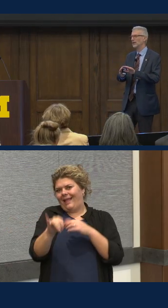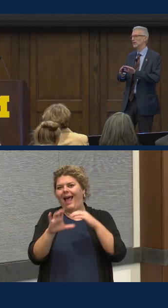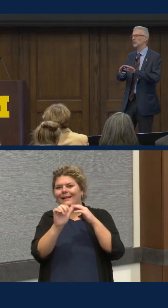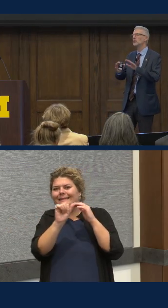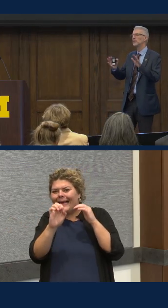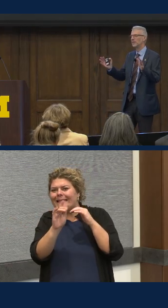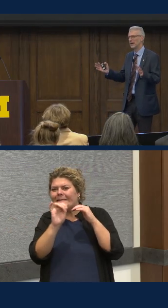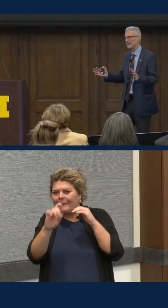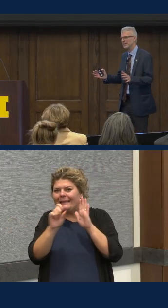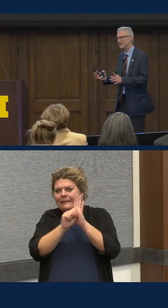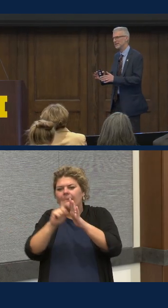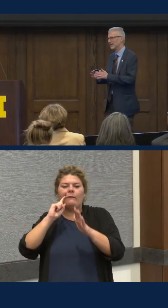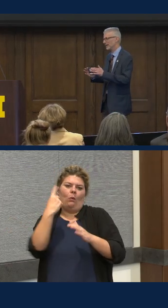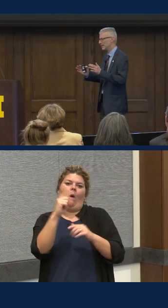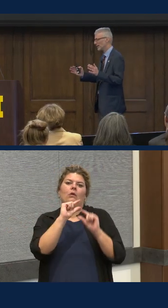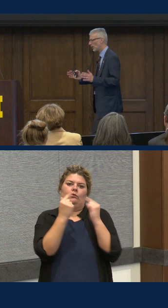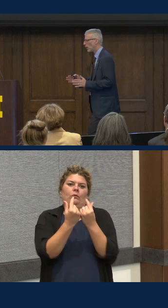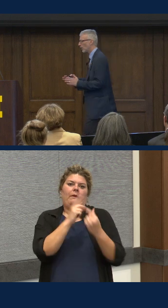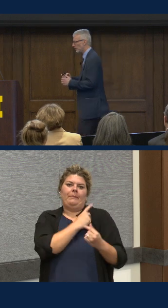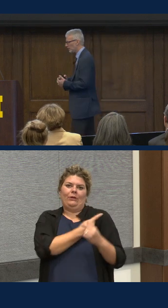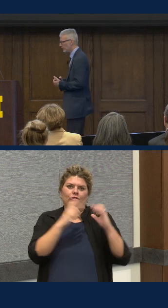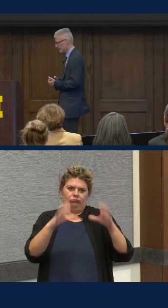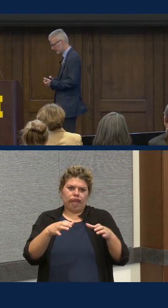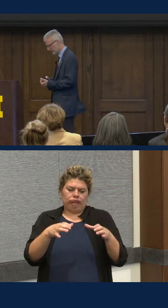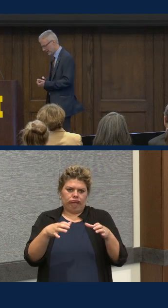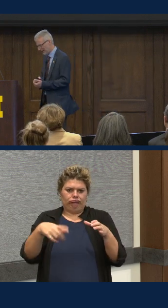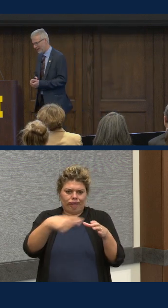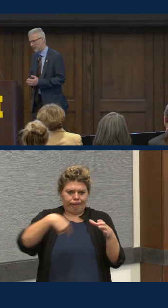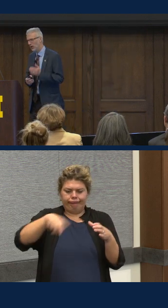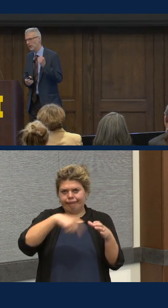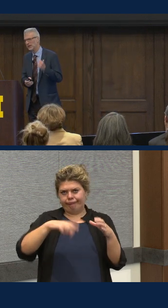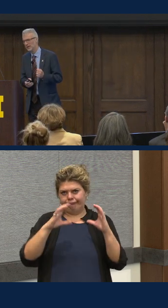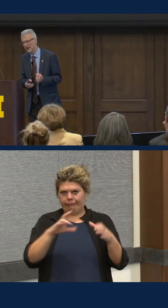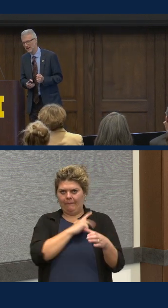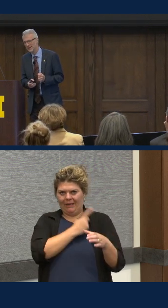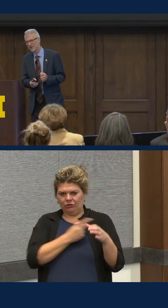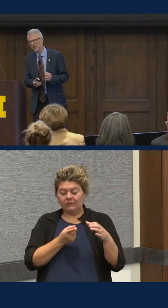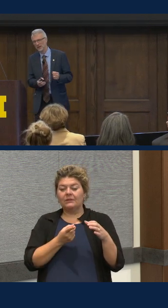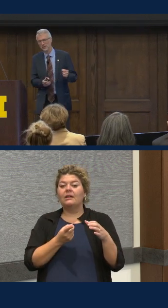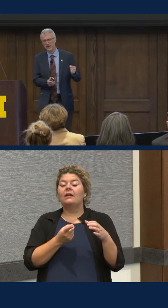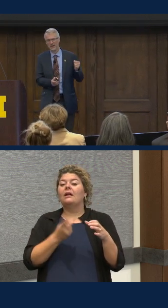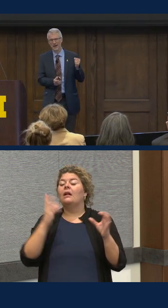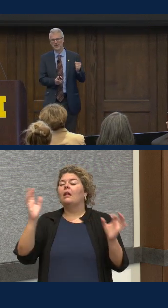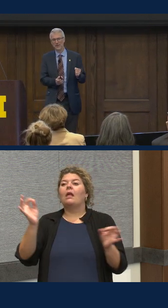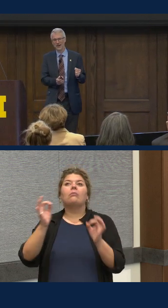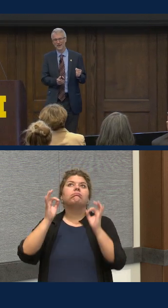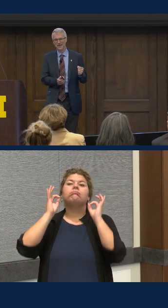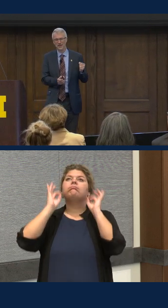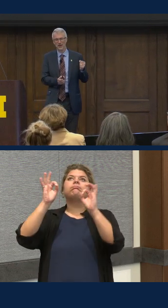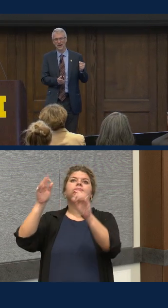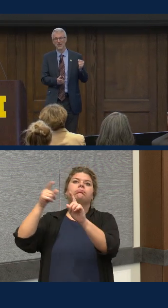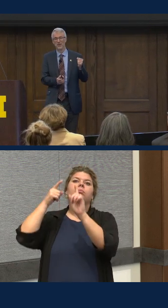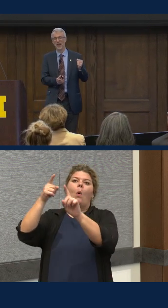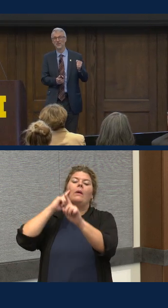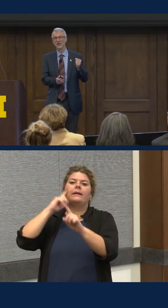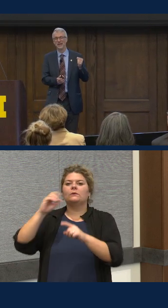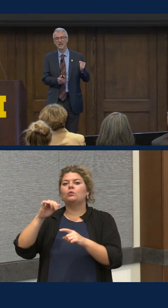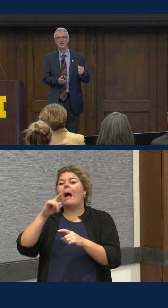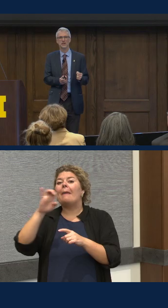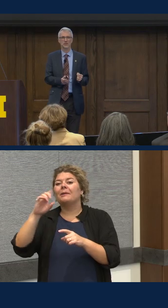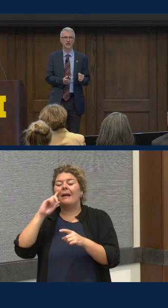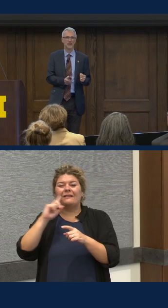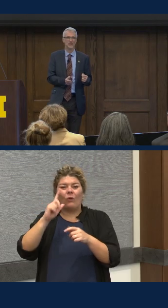a group of patients, a cohort of patients. The holy grail in this field would be to optimize the pattern for